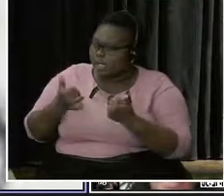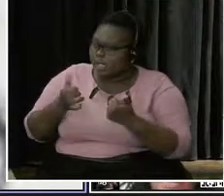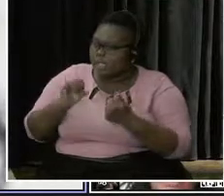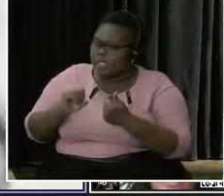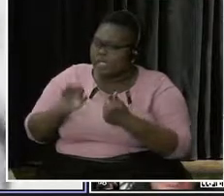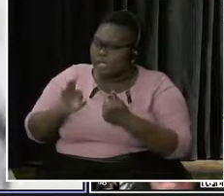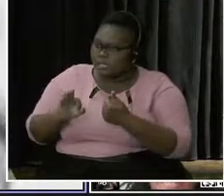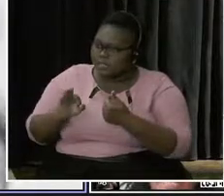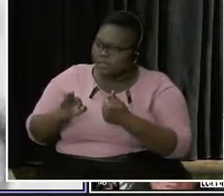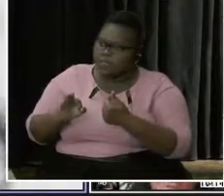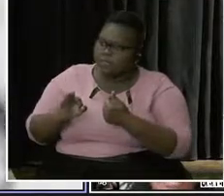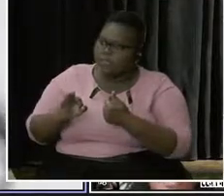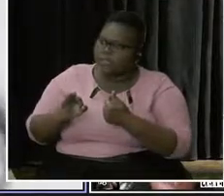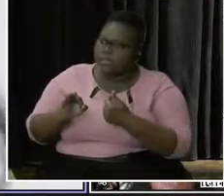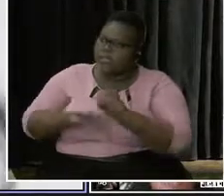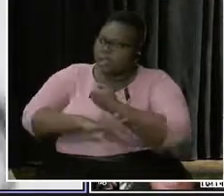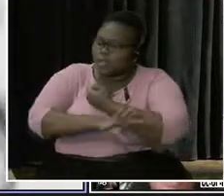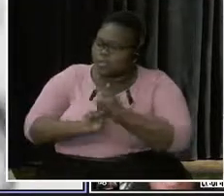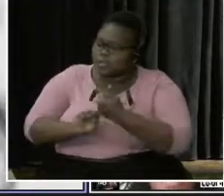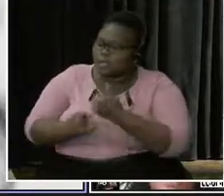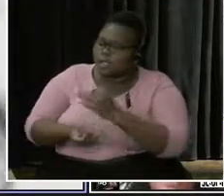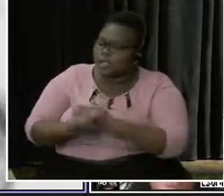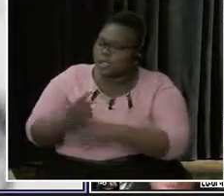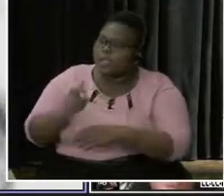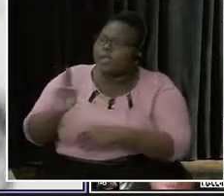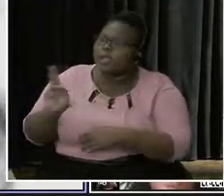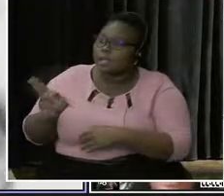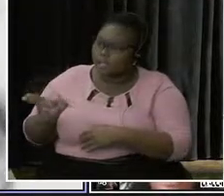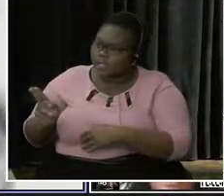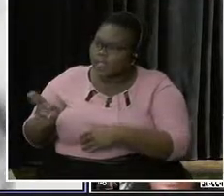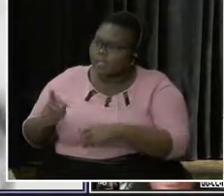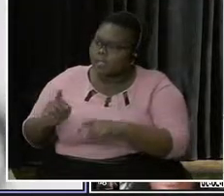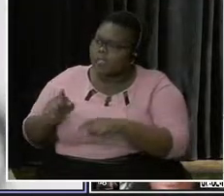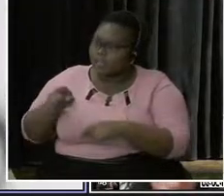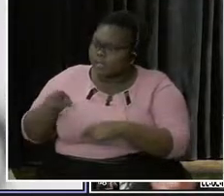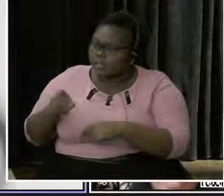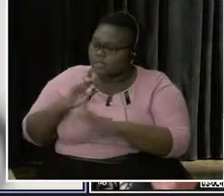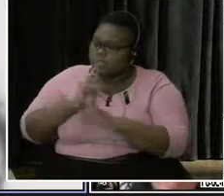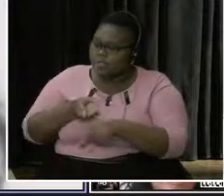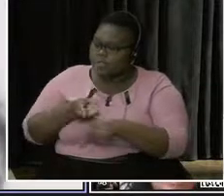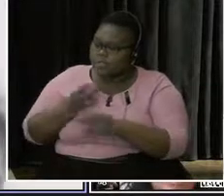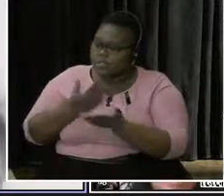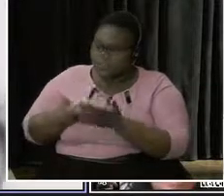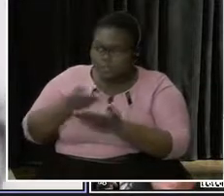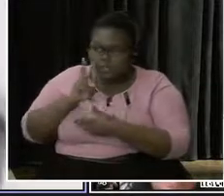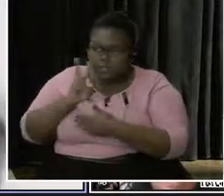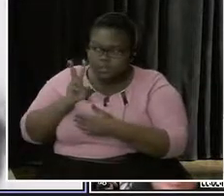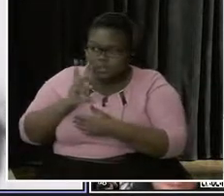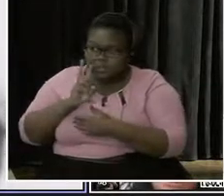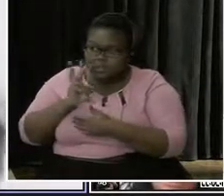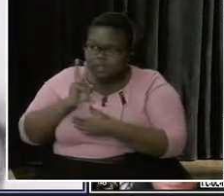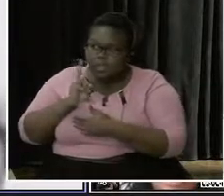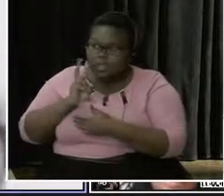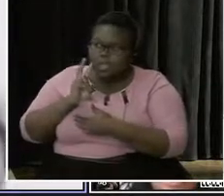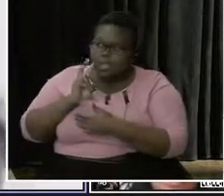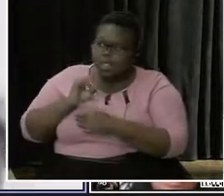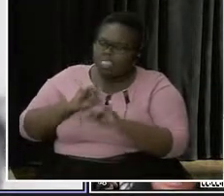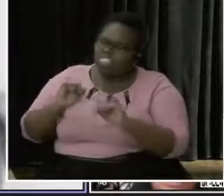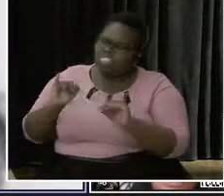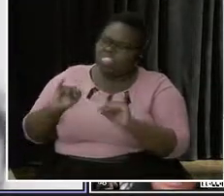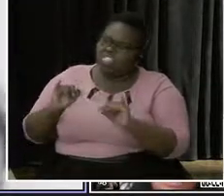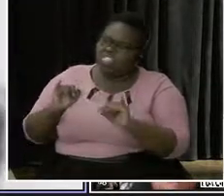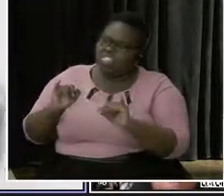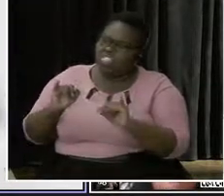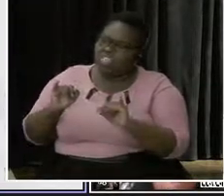does erupt right now has not been realized. This report, as you can see, will fall alarmingly short and does fall